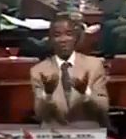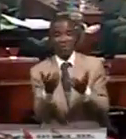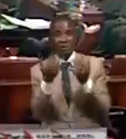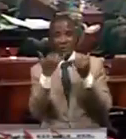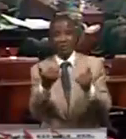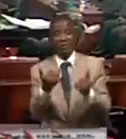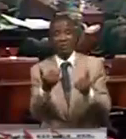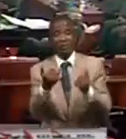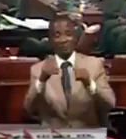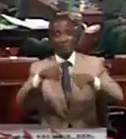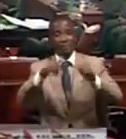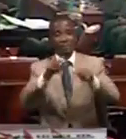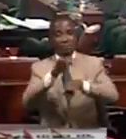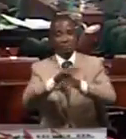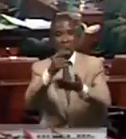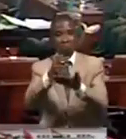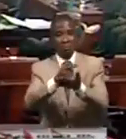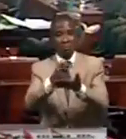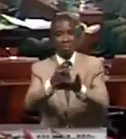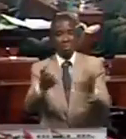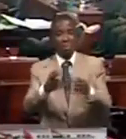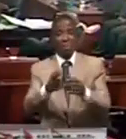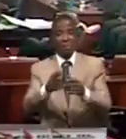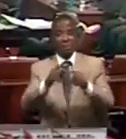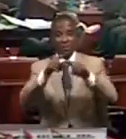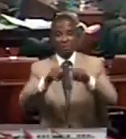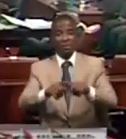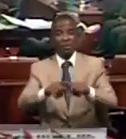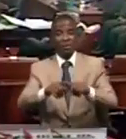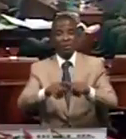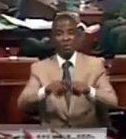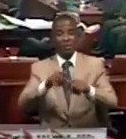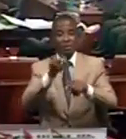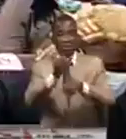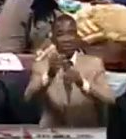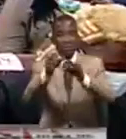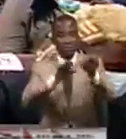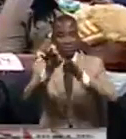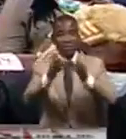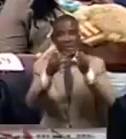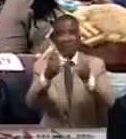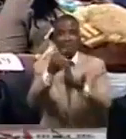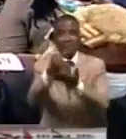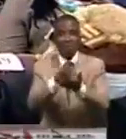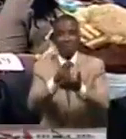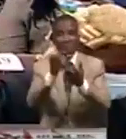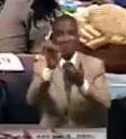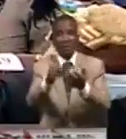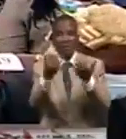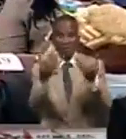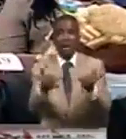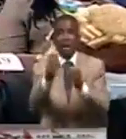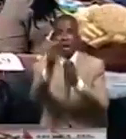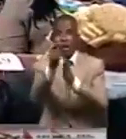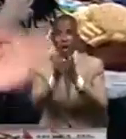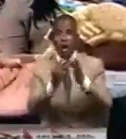Order 36. Yes. Deals with proceedings at trial. I appreciate that. And the point I'm making is that Order 36